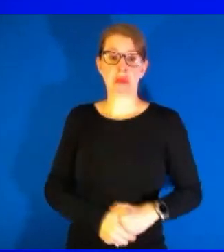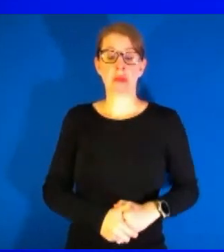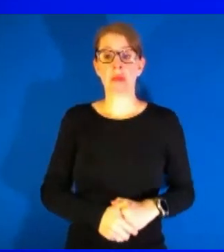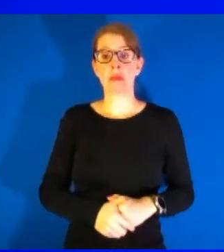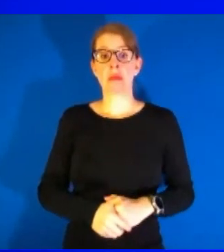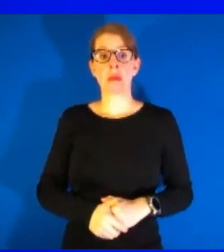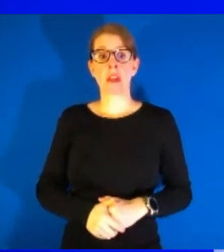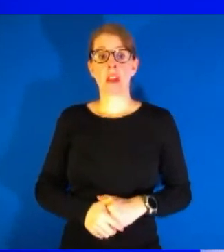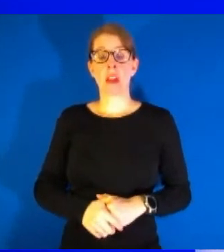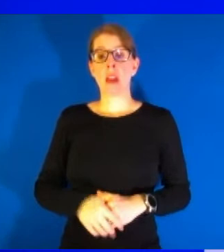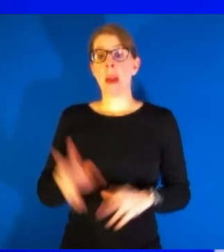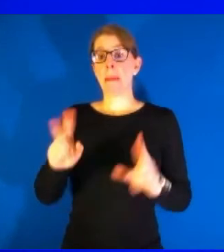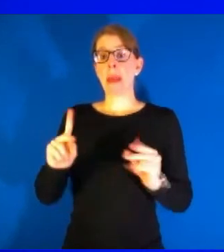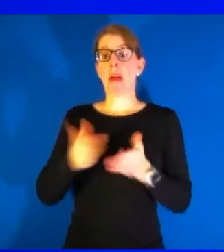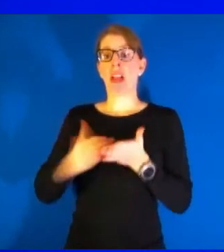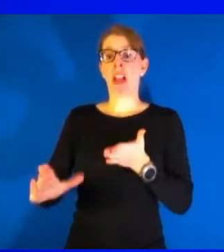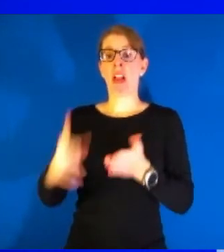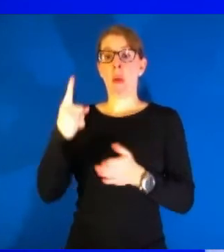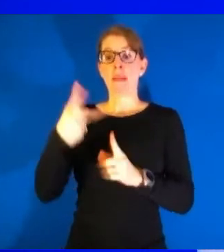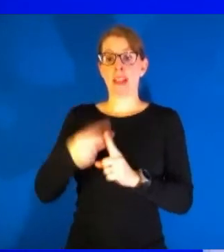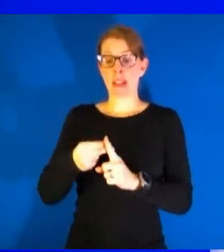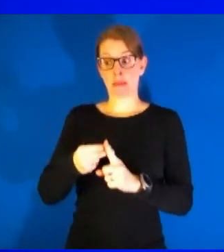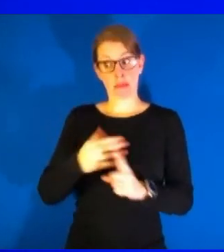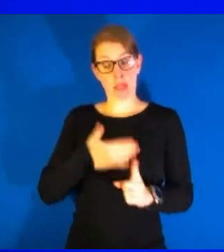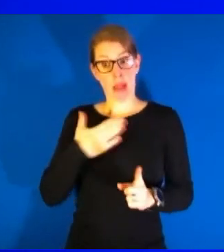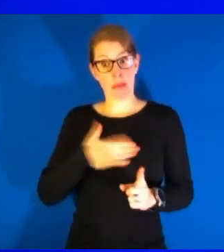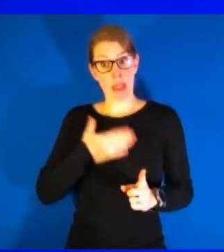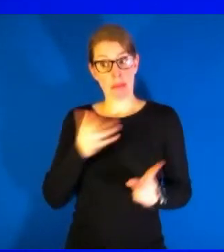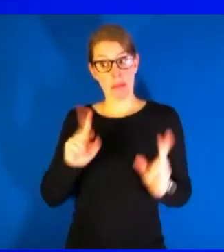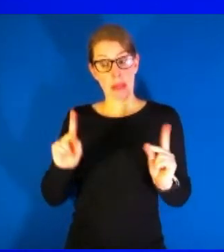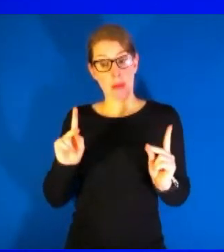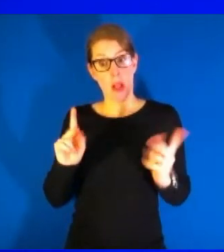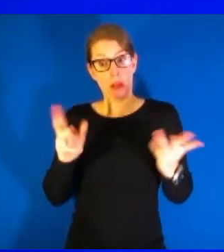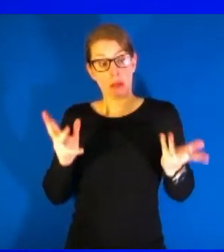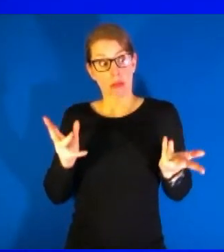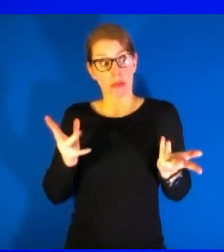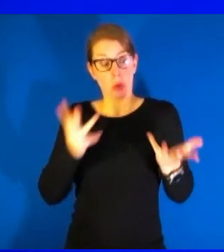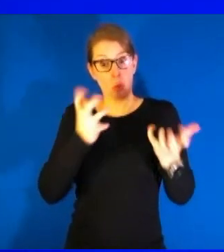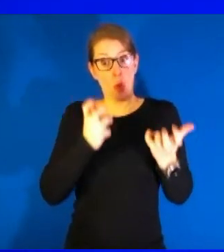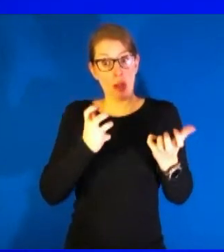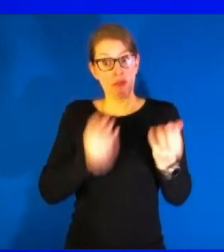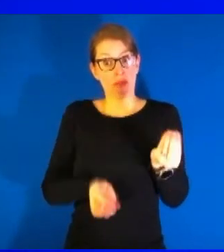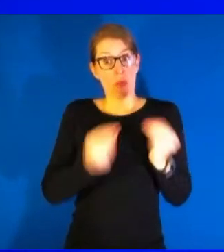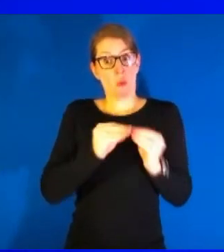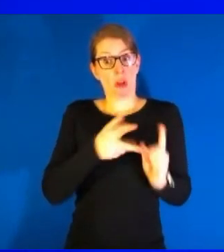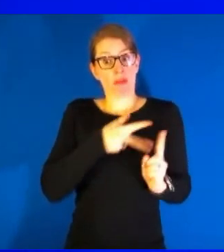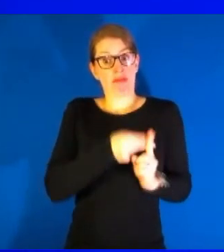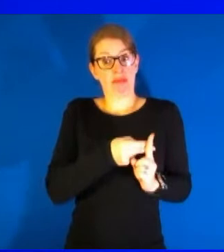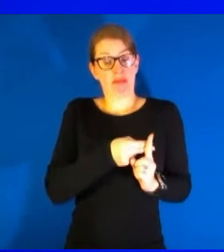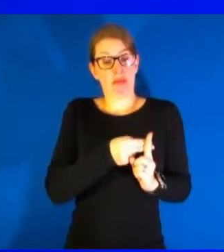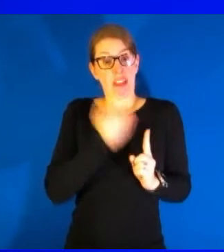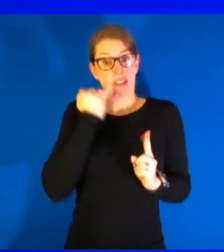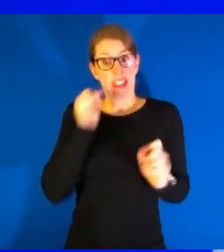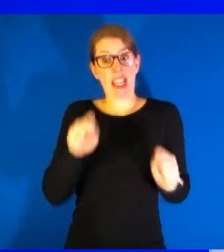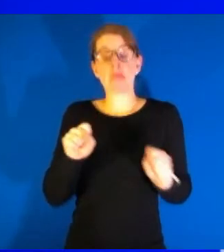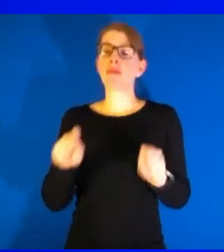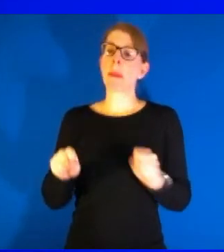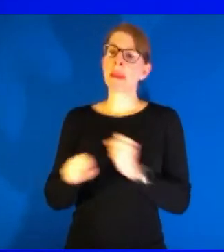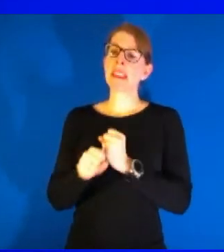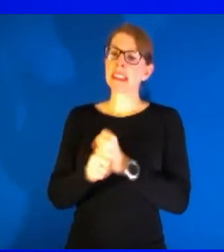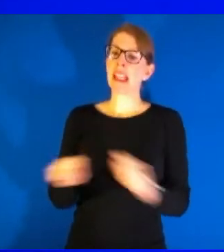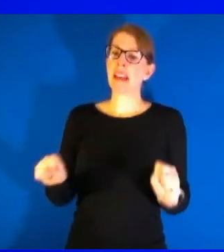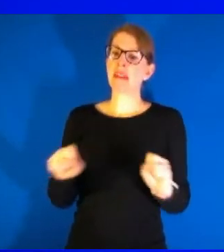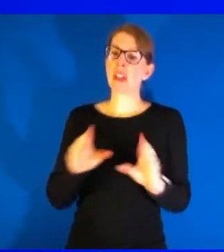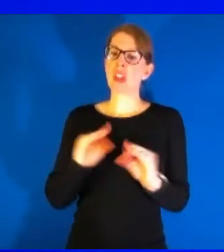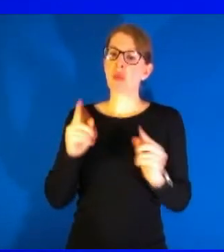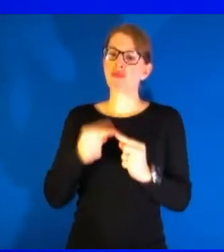one vaccine in their arm. I'm happy there are those that want to put more. It probably is safe with no adverse events, but I don't